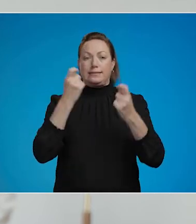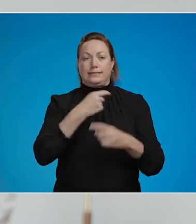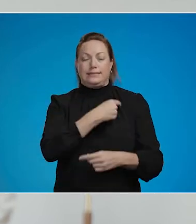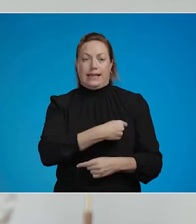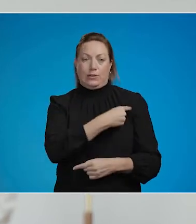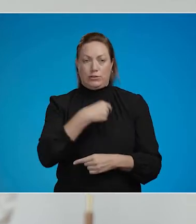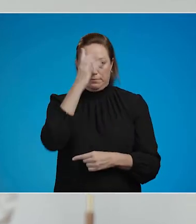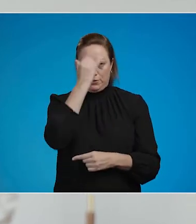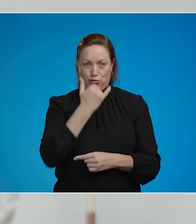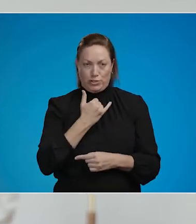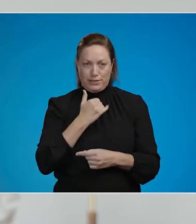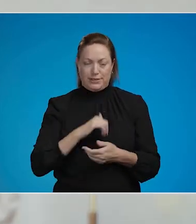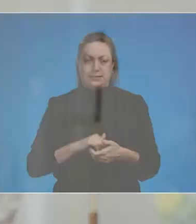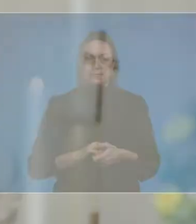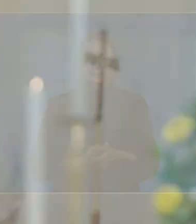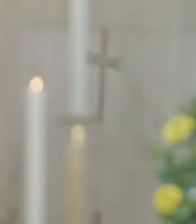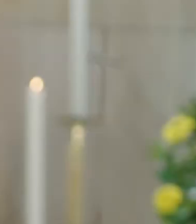celebrate the sacred mysteries.